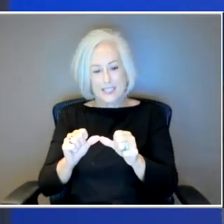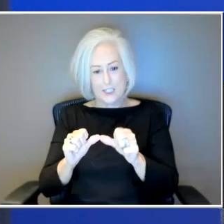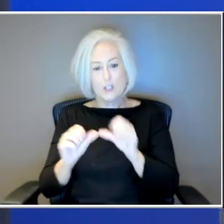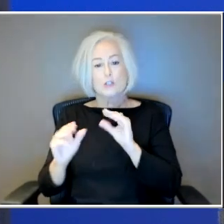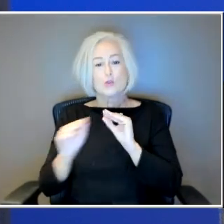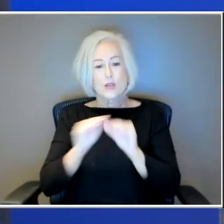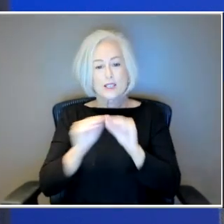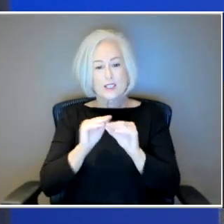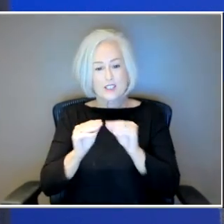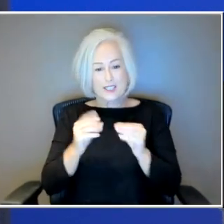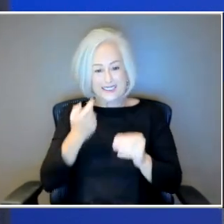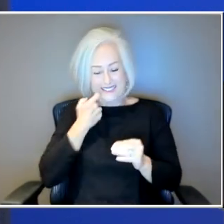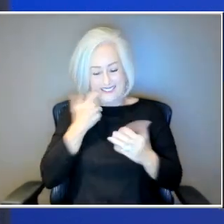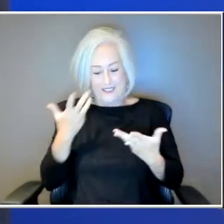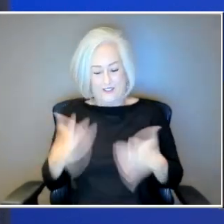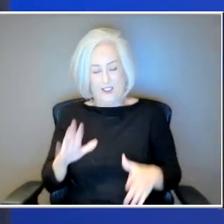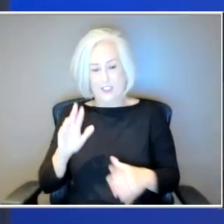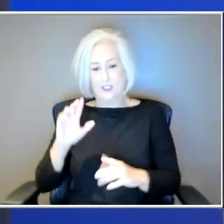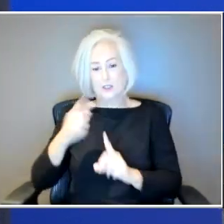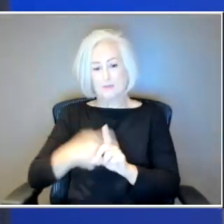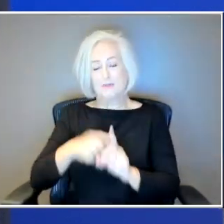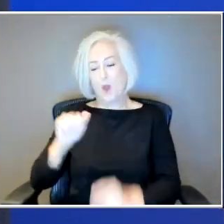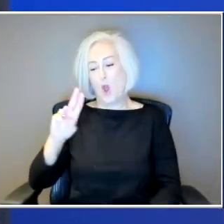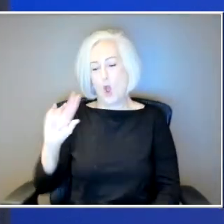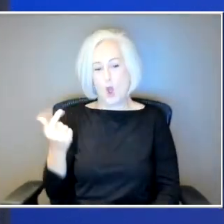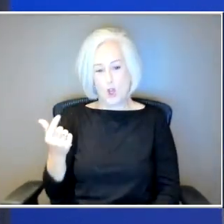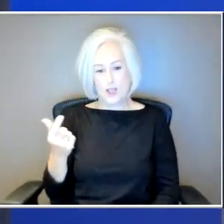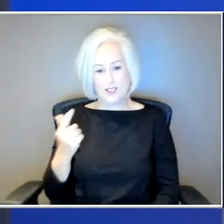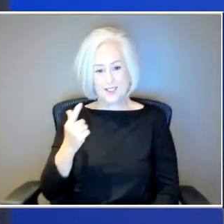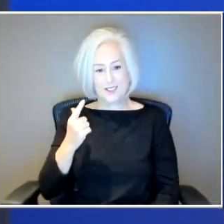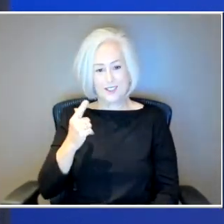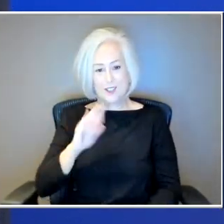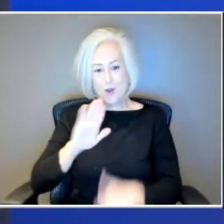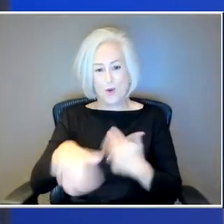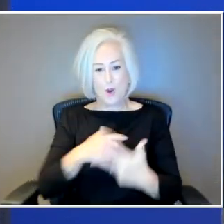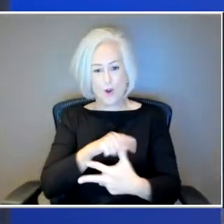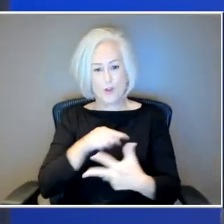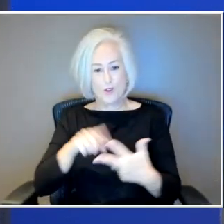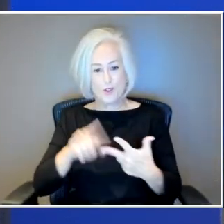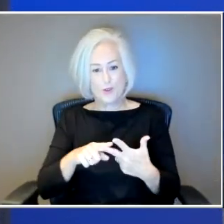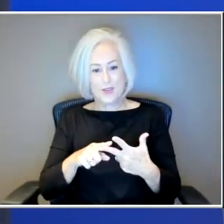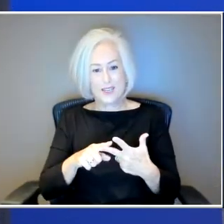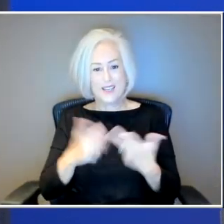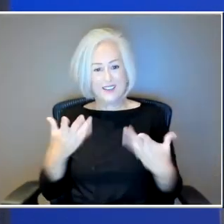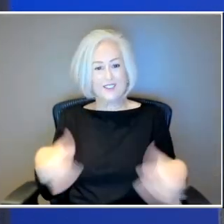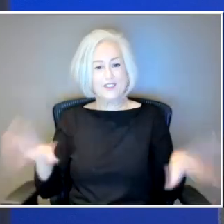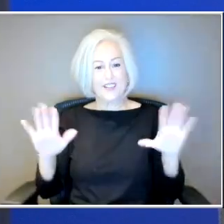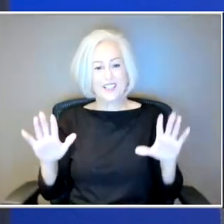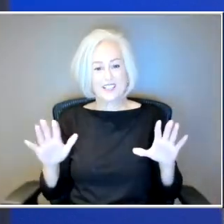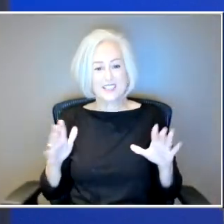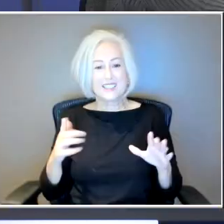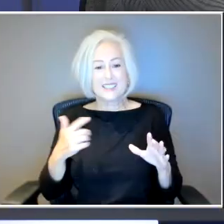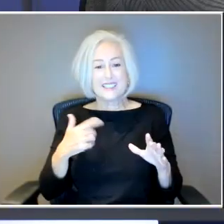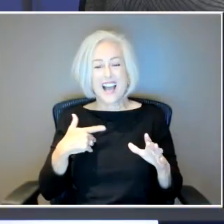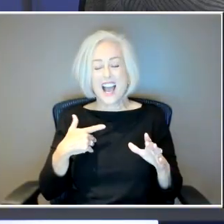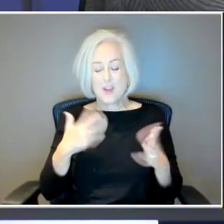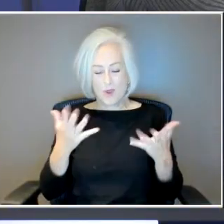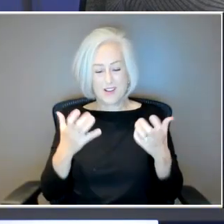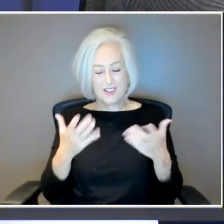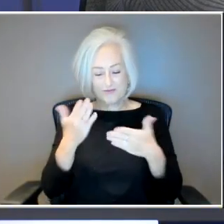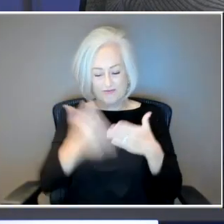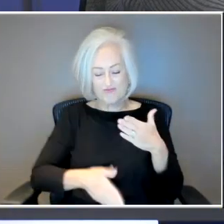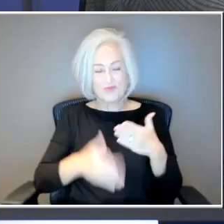this August as well. So all done with my big 3, which is different for everybody, but I was excited to be done in a year. I bet.